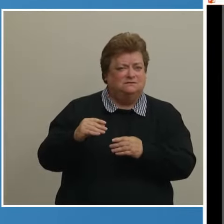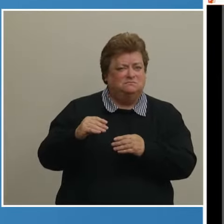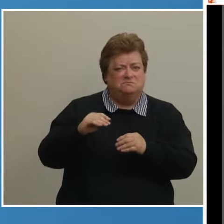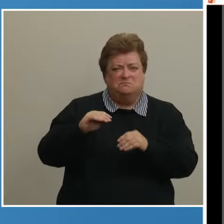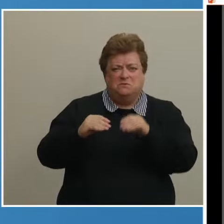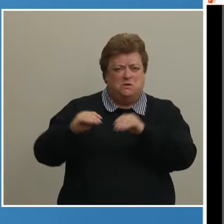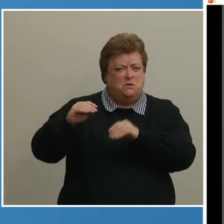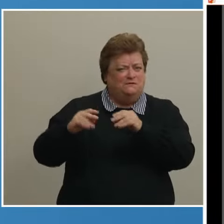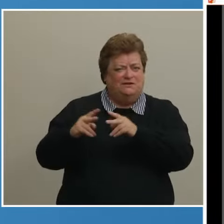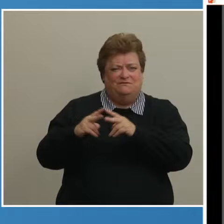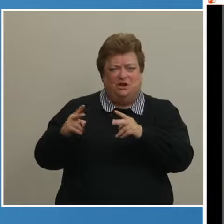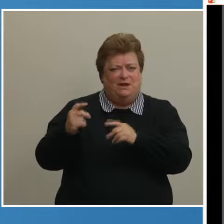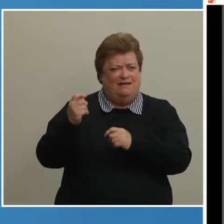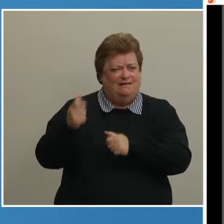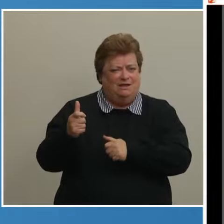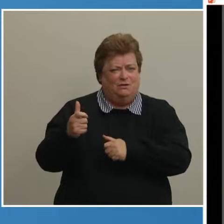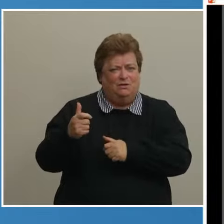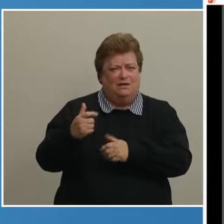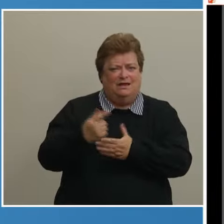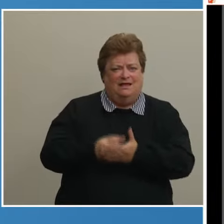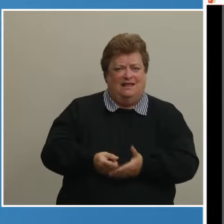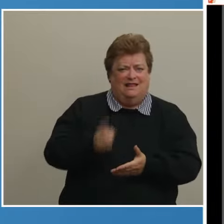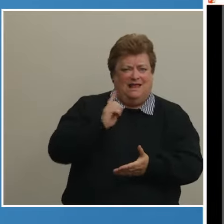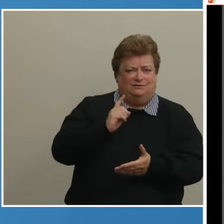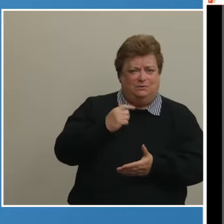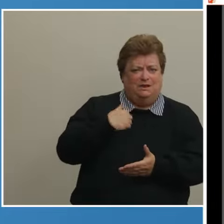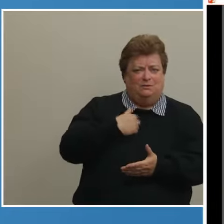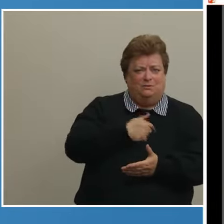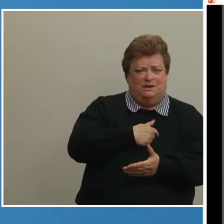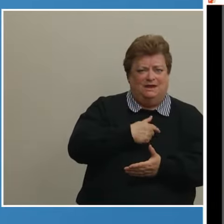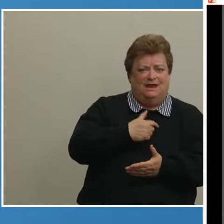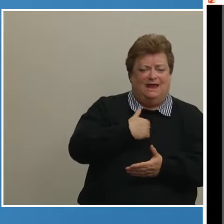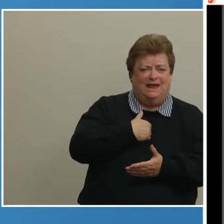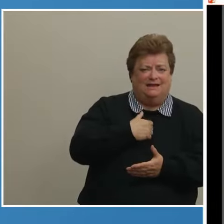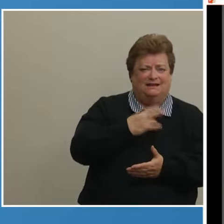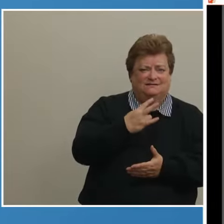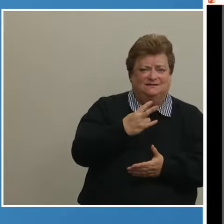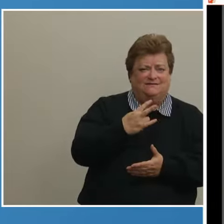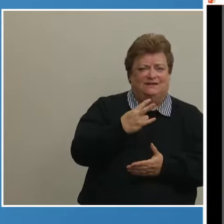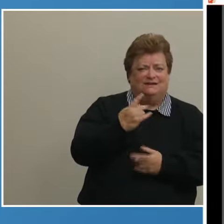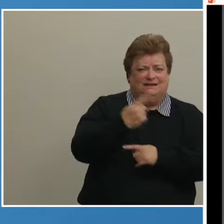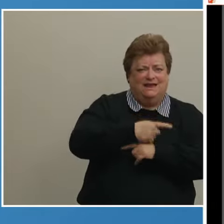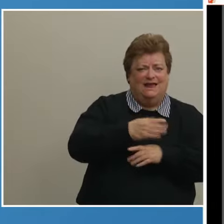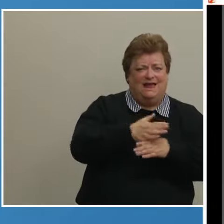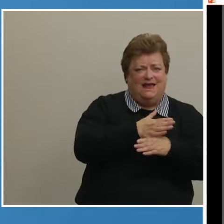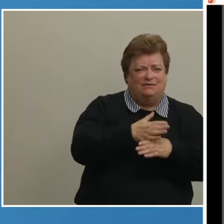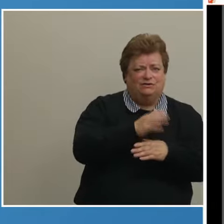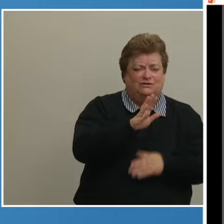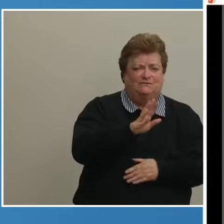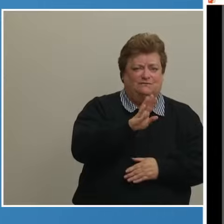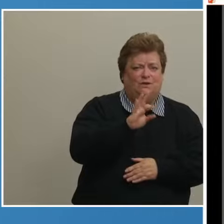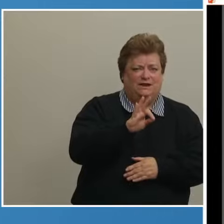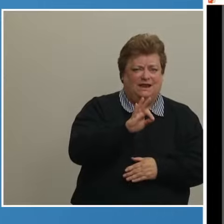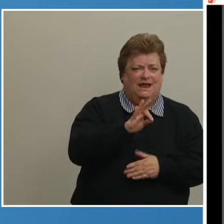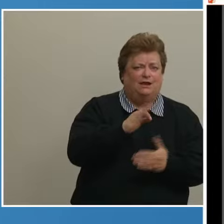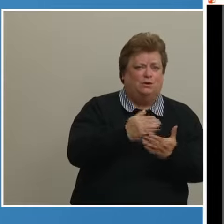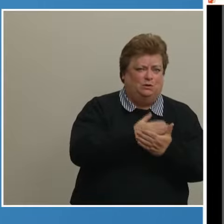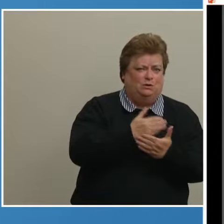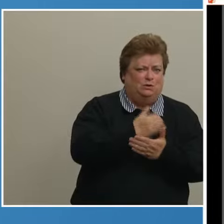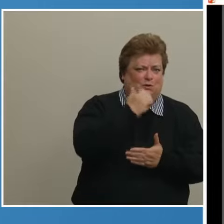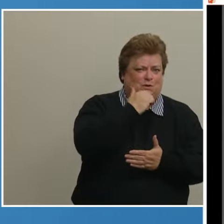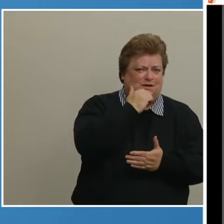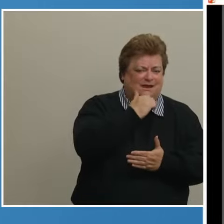the past 3 weeks. We ended last week, Saturday, with that 7-day average at 49 new daily